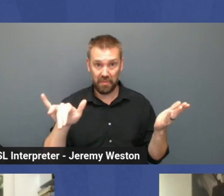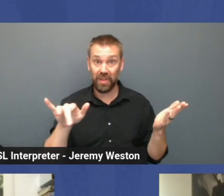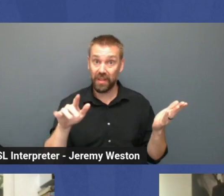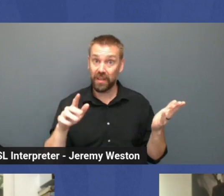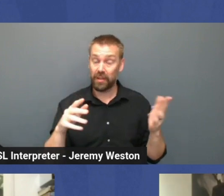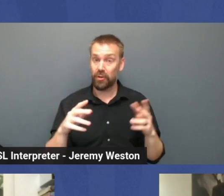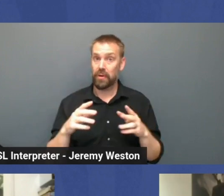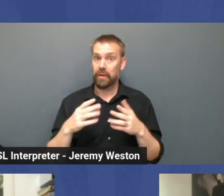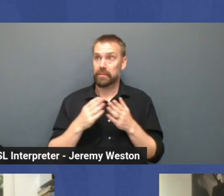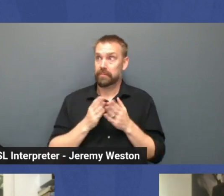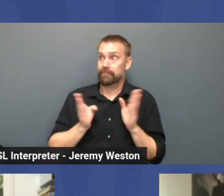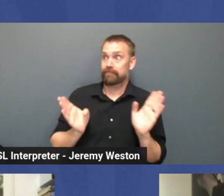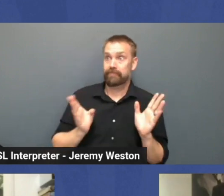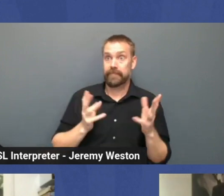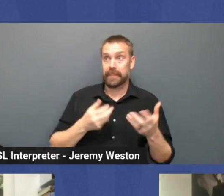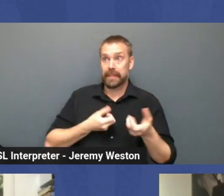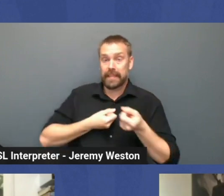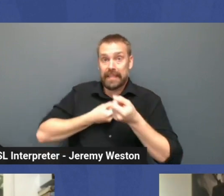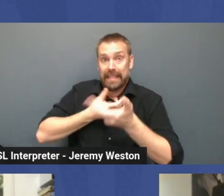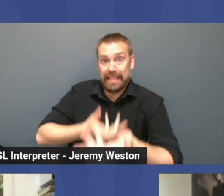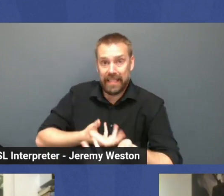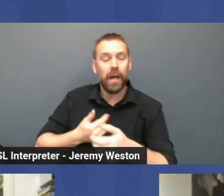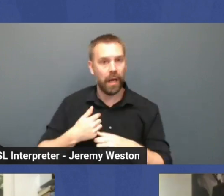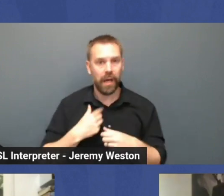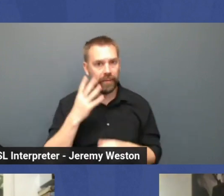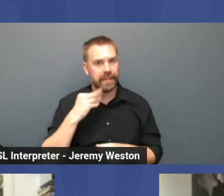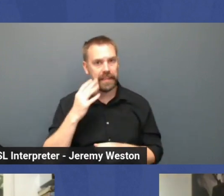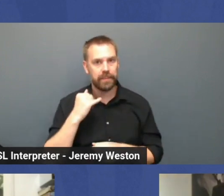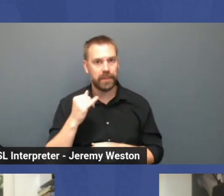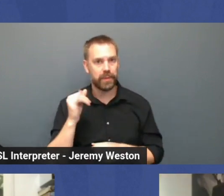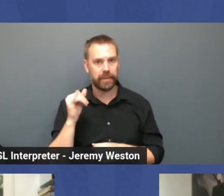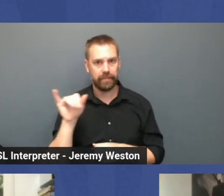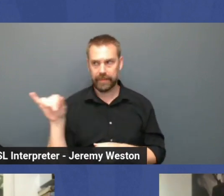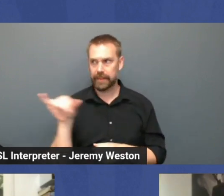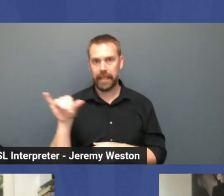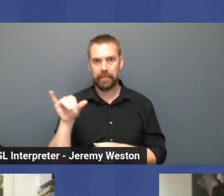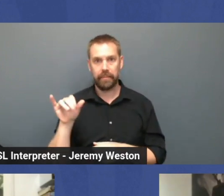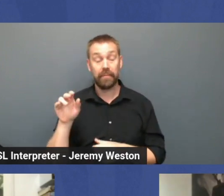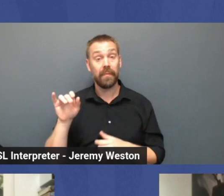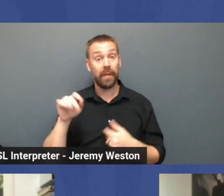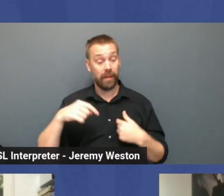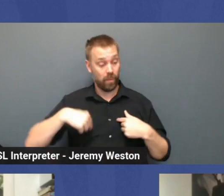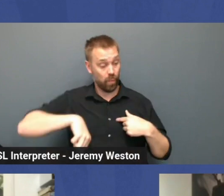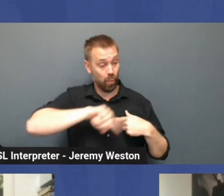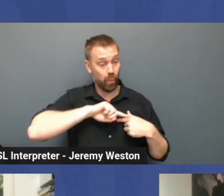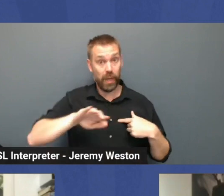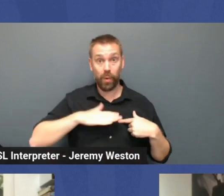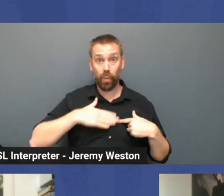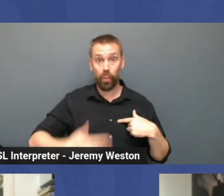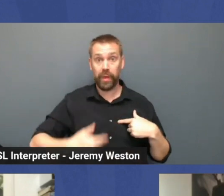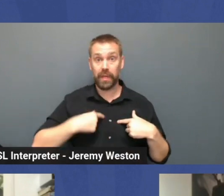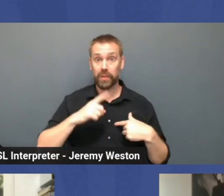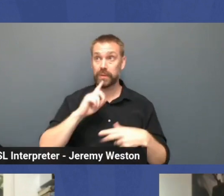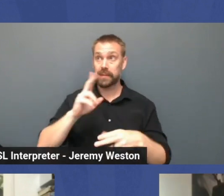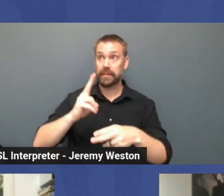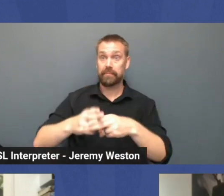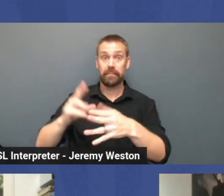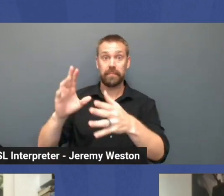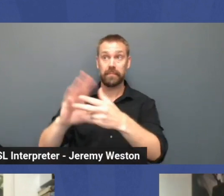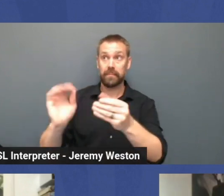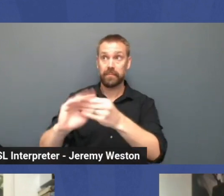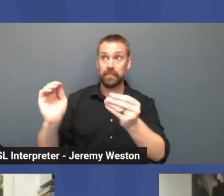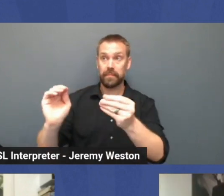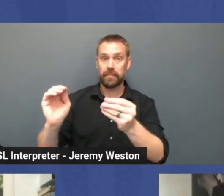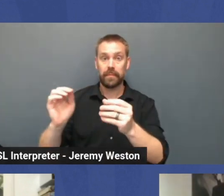I've experienced the exact same thing. Those of us who are willing to say something, people don't account for how hard that is.